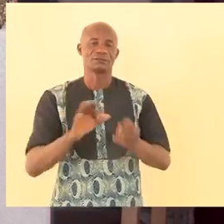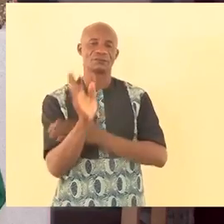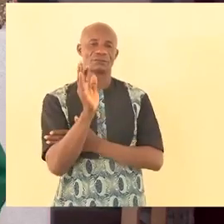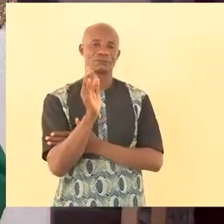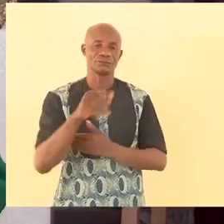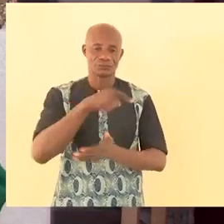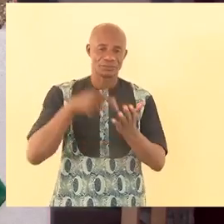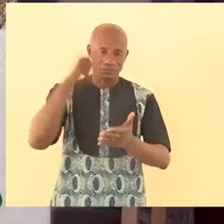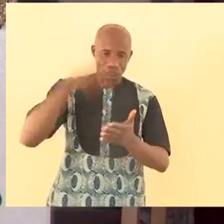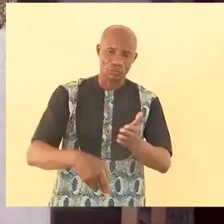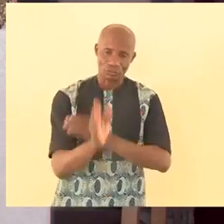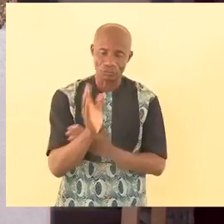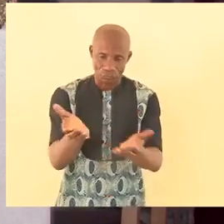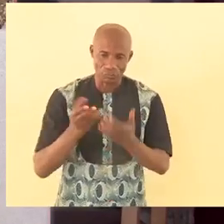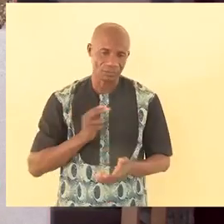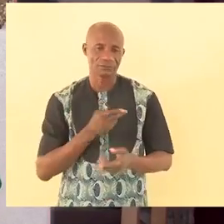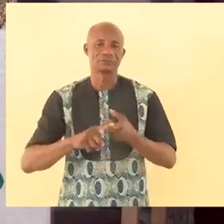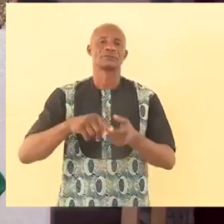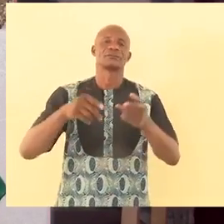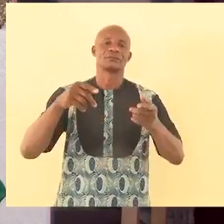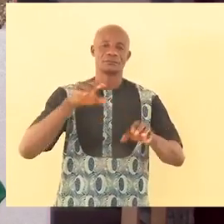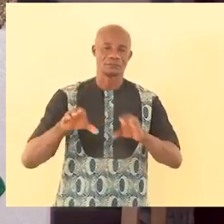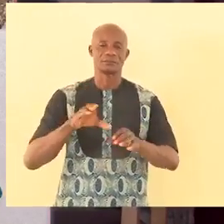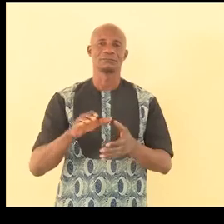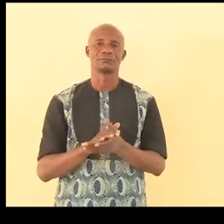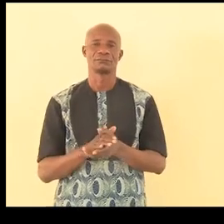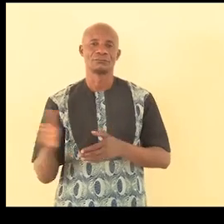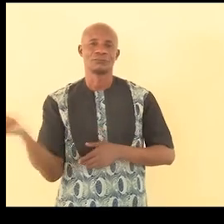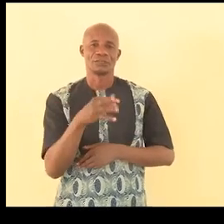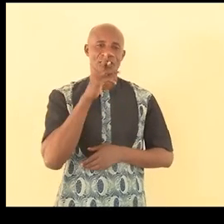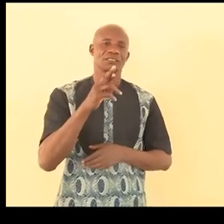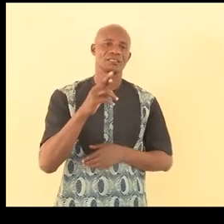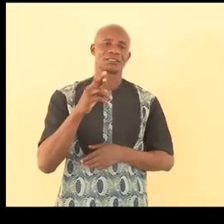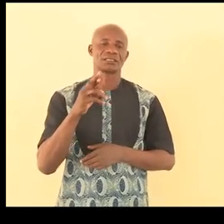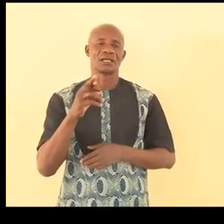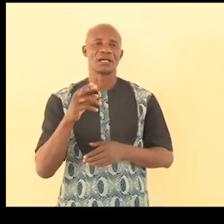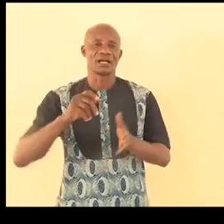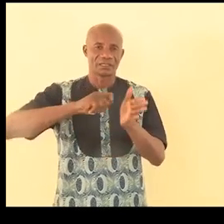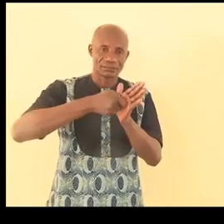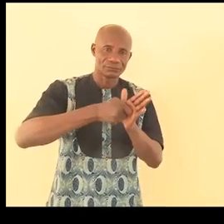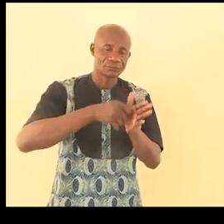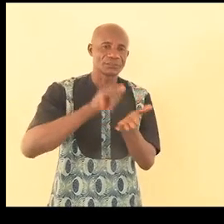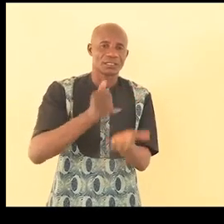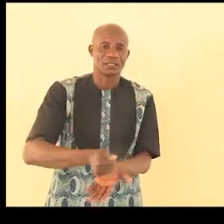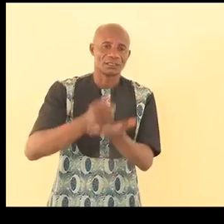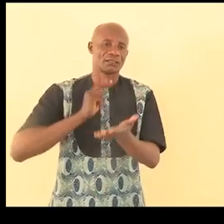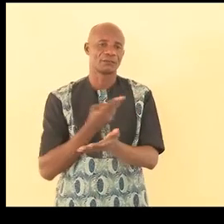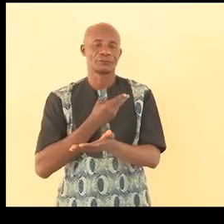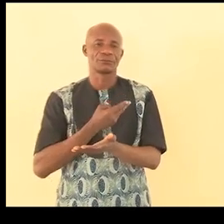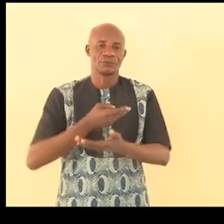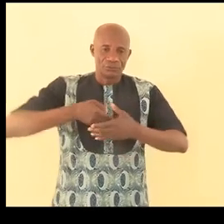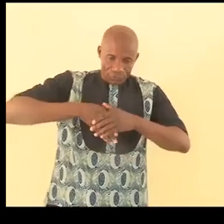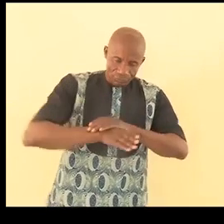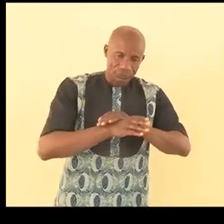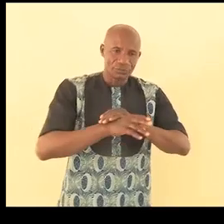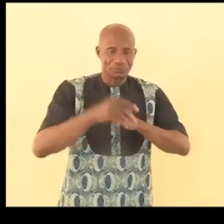God wants us to do, and the Beatitudes reveal that. They are a set of mystical keys that help us to